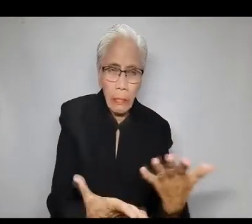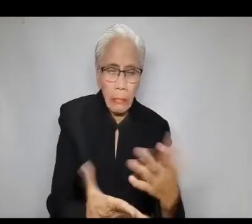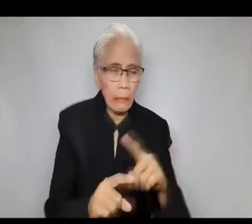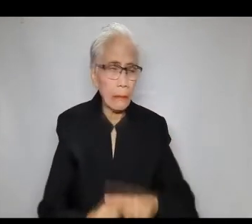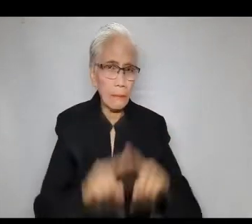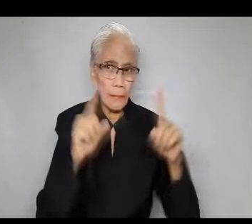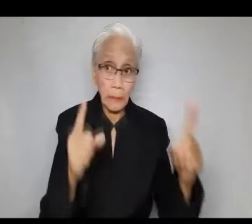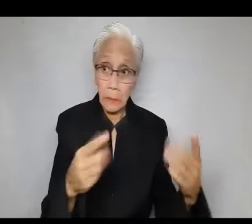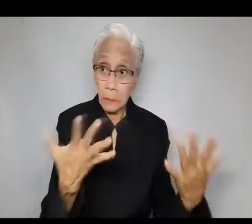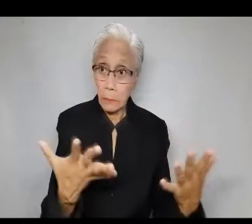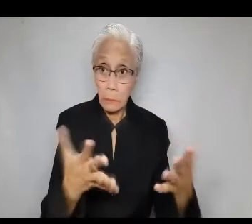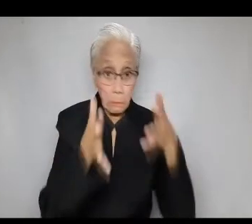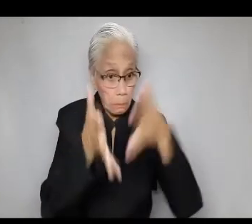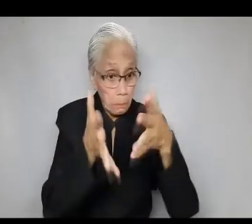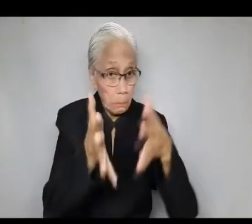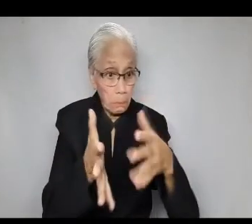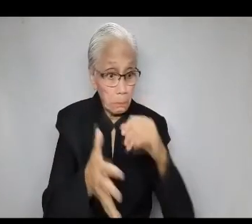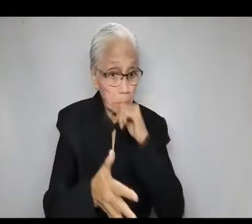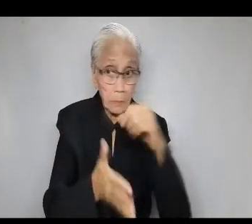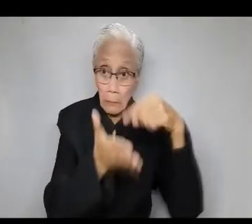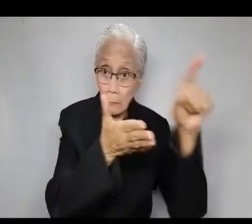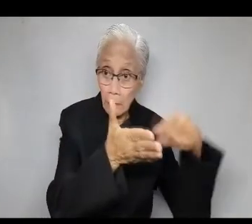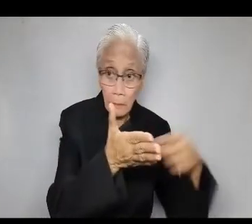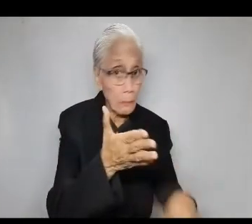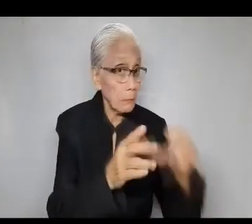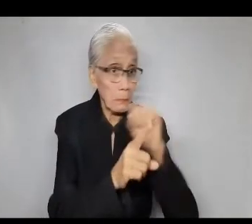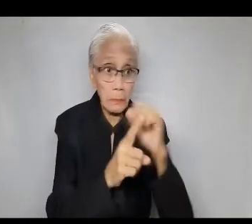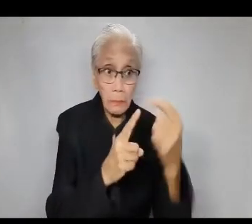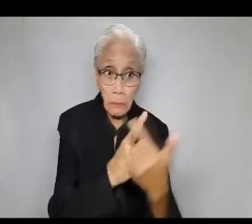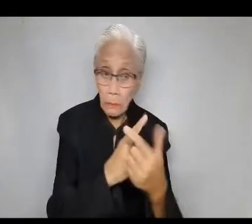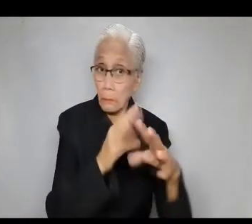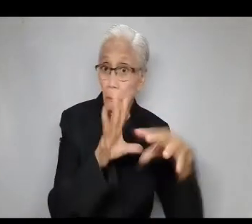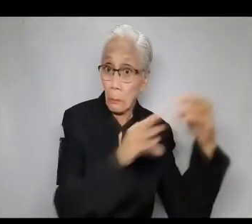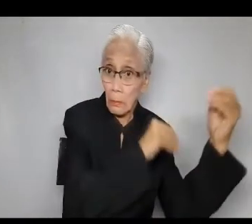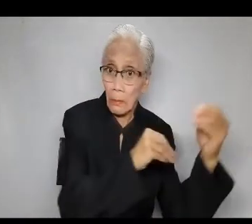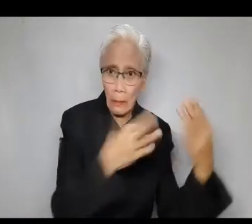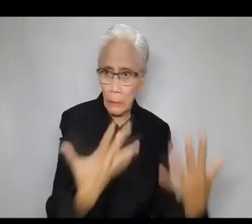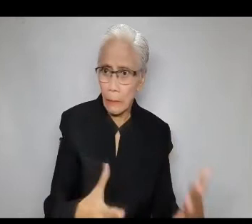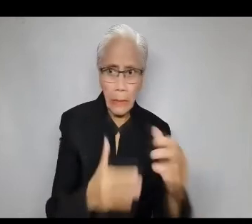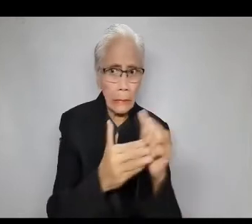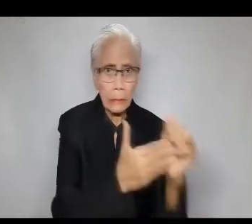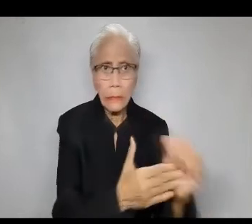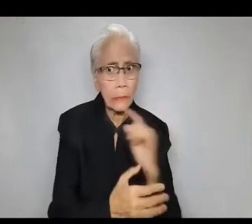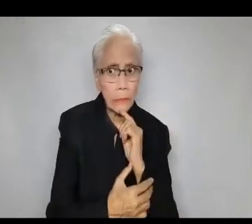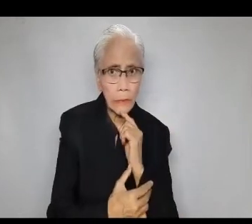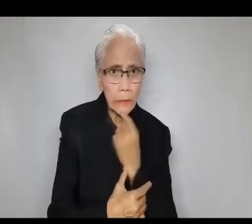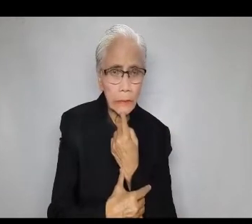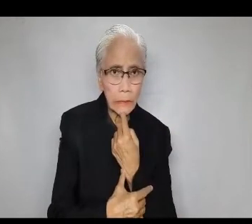indifference. If left unchecked, social withdrawal may lead to more serious states of psychogenic